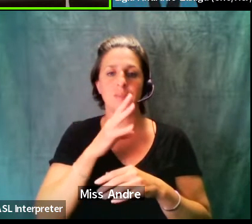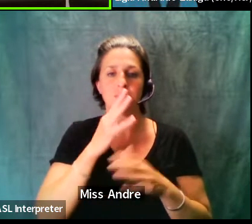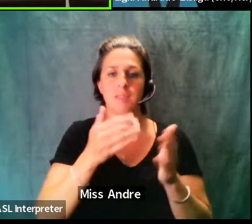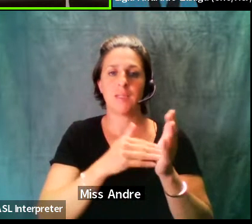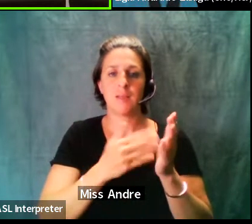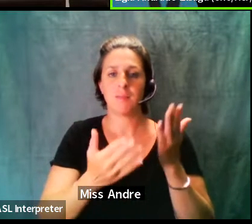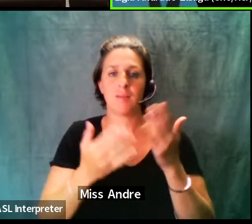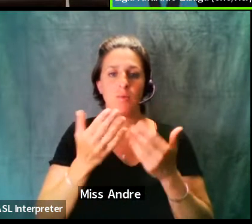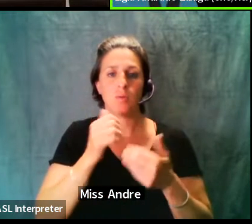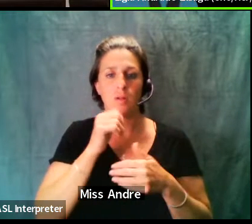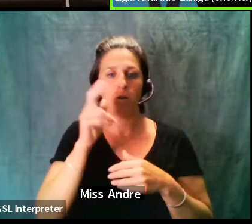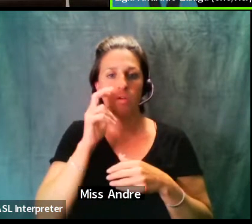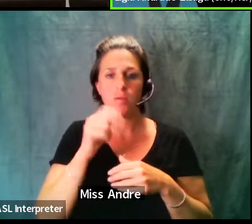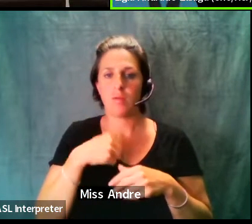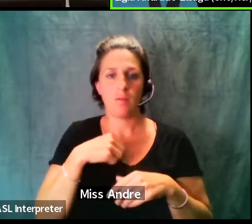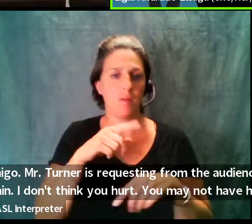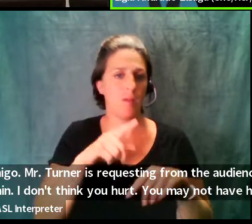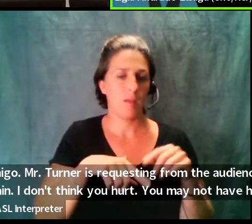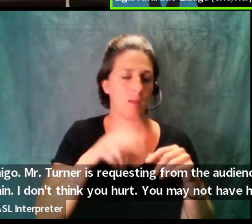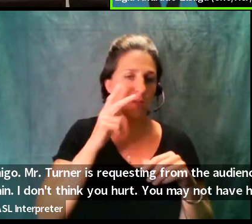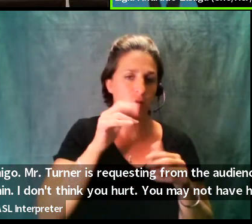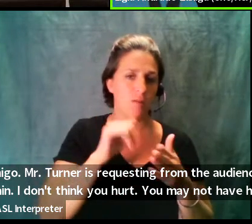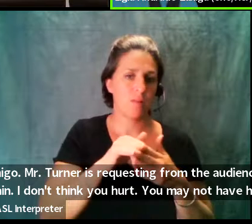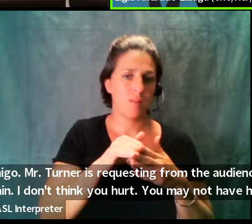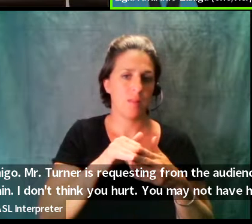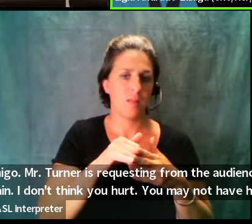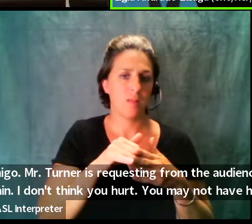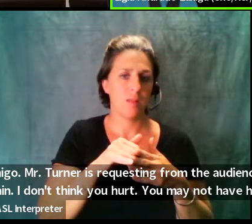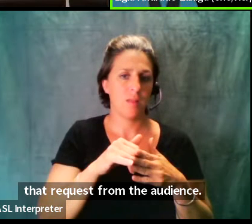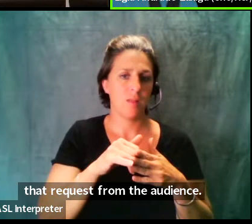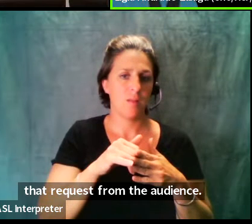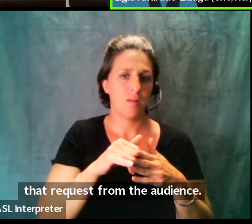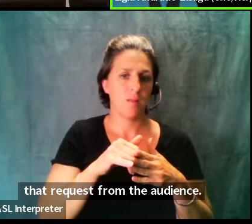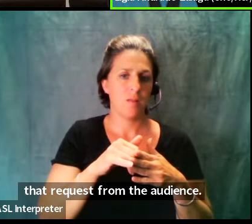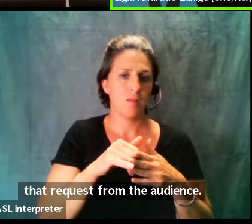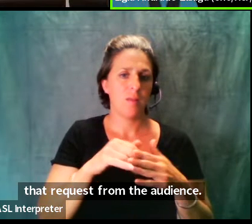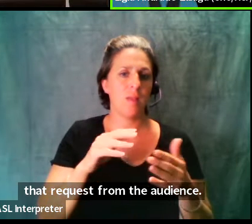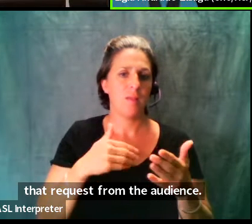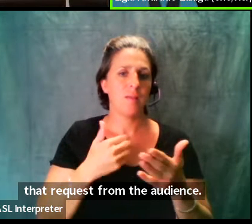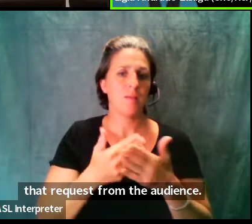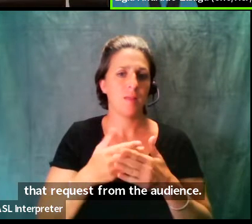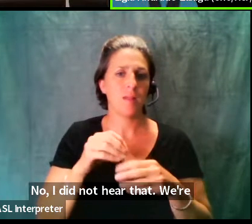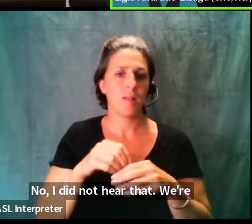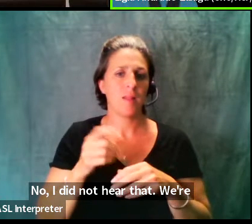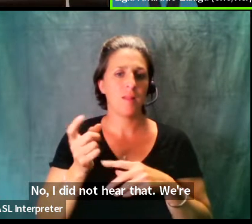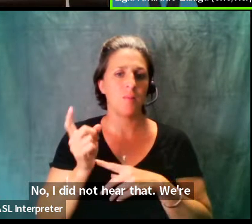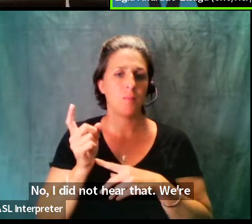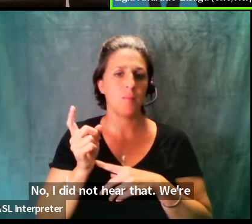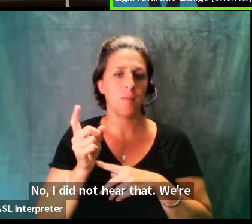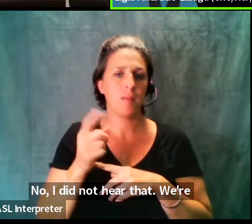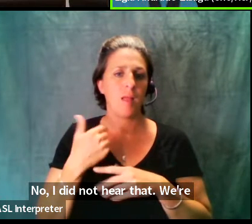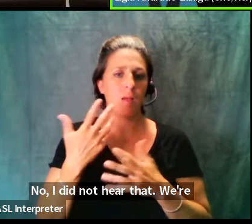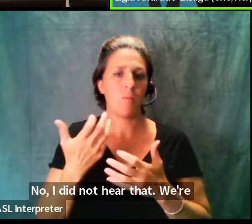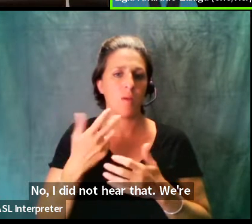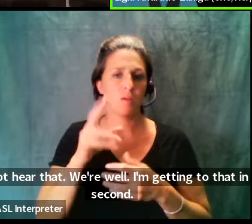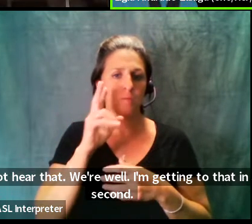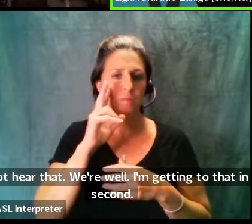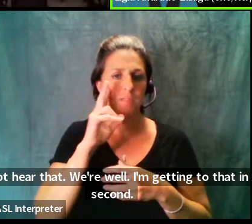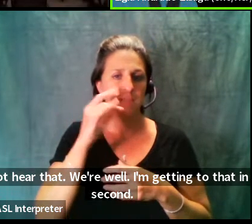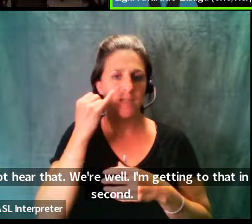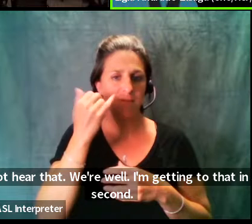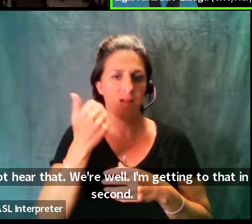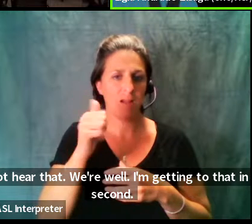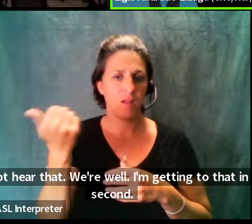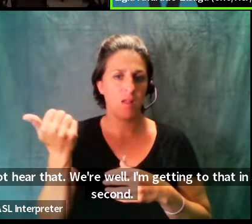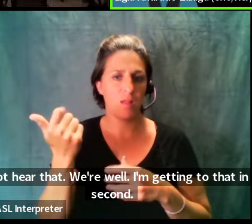audience. No, I did not hear that. I'm getting to that in a second. I just wanted to see if there were any other